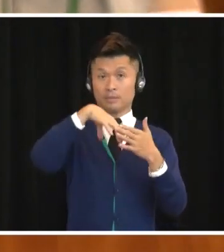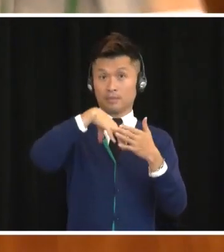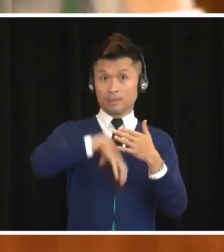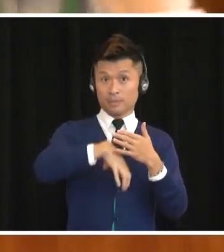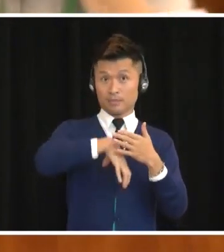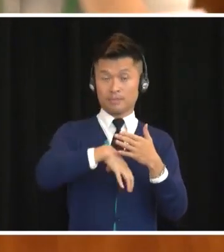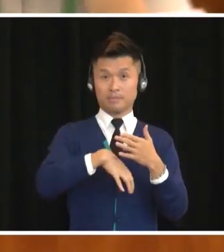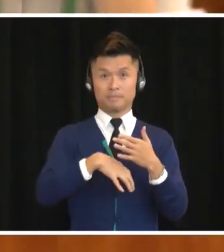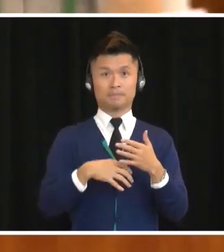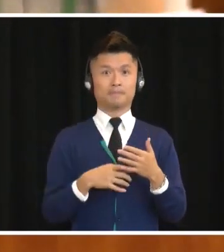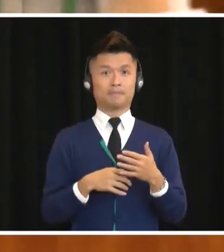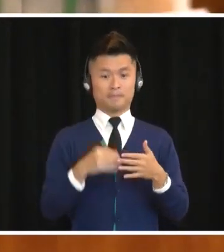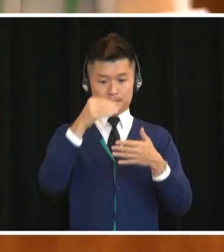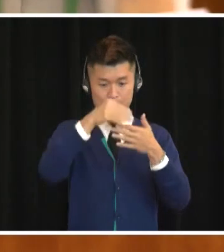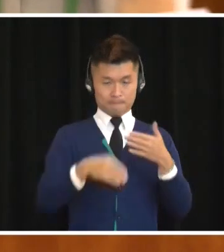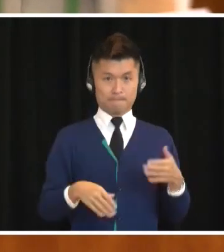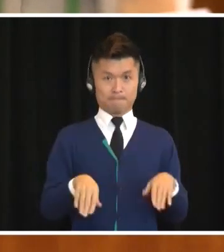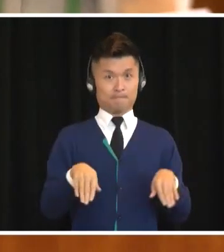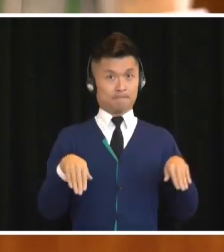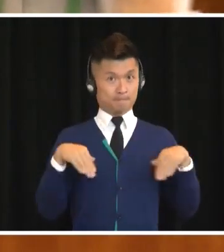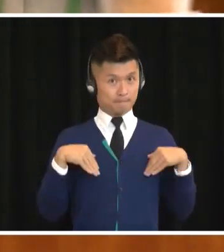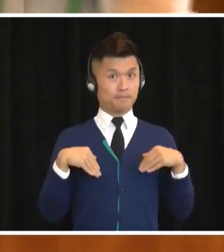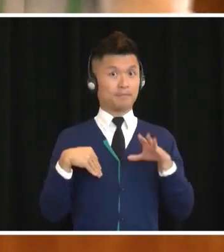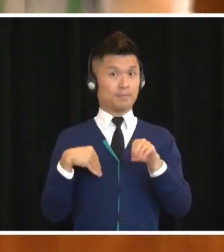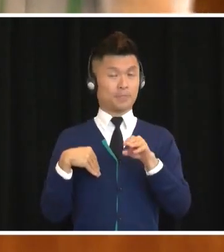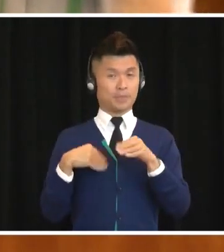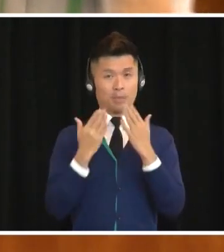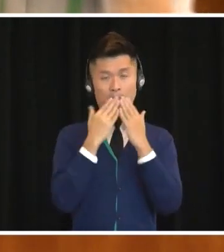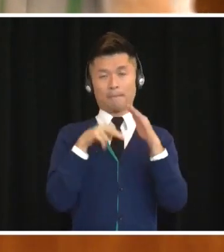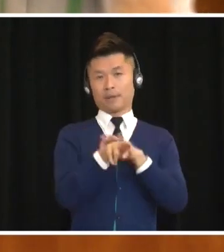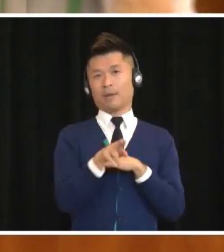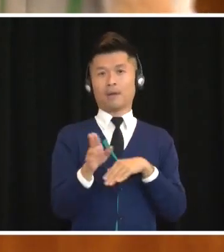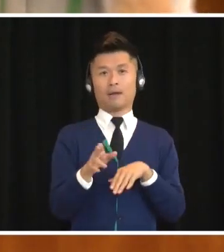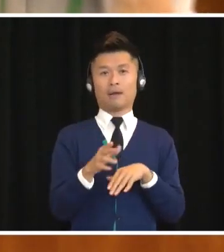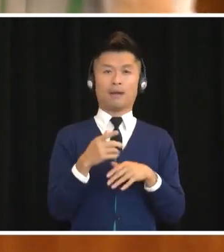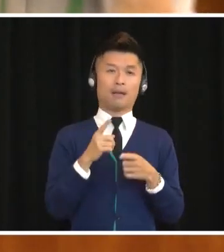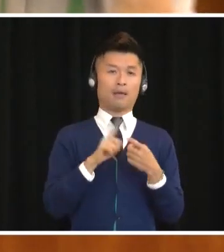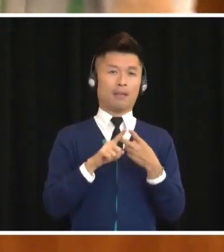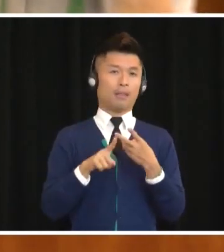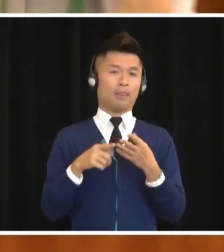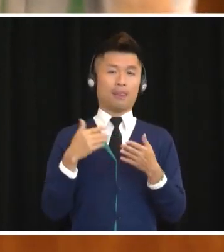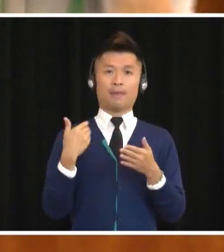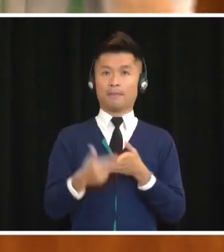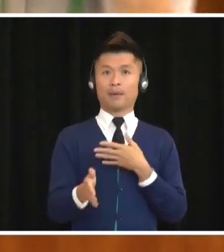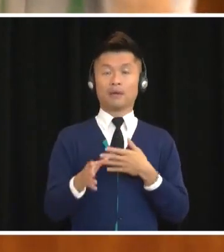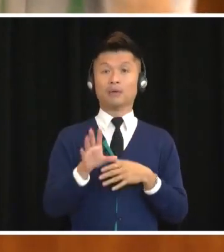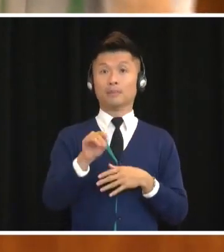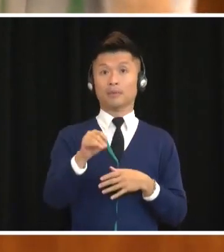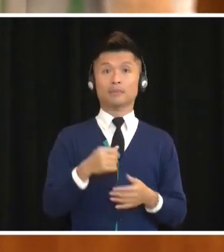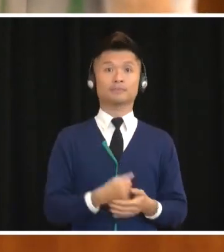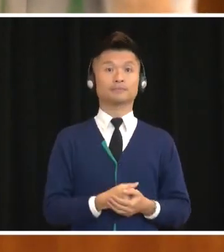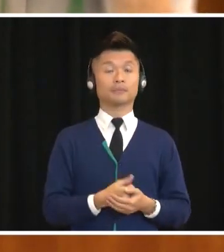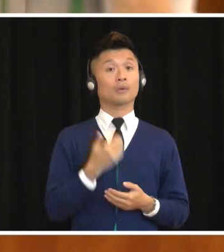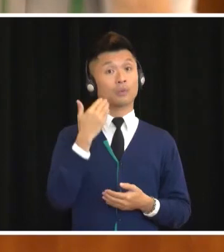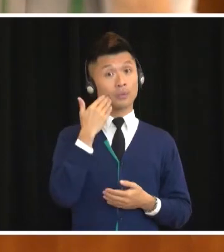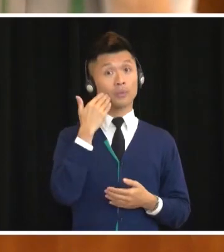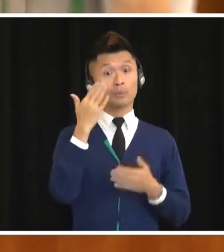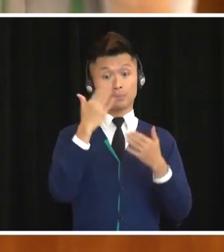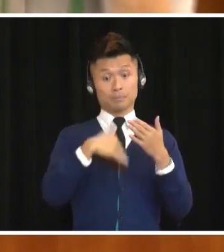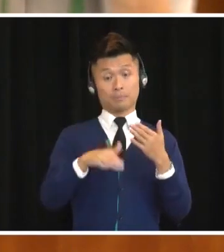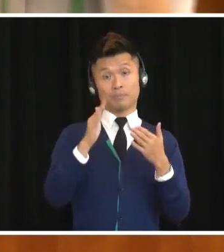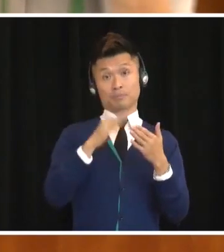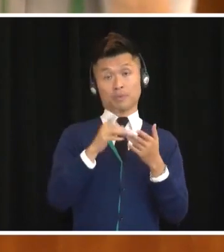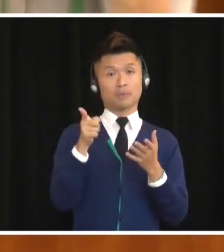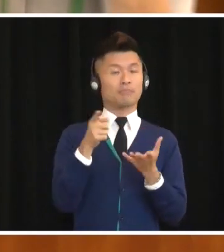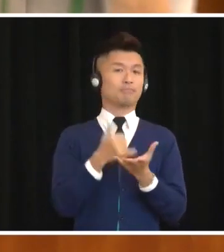not he is attending school, how well he behaves at the school, does he play truant